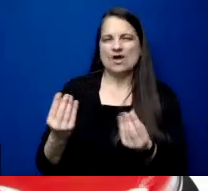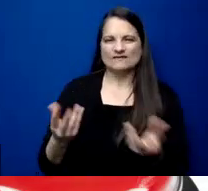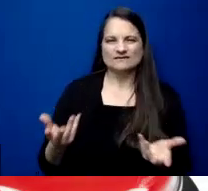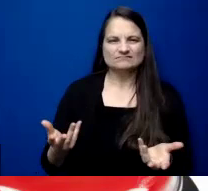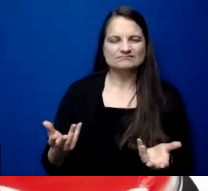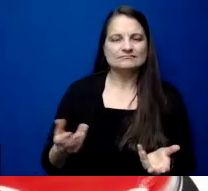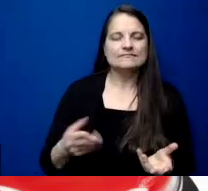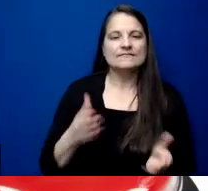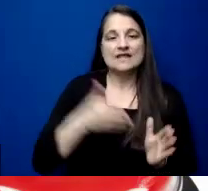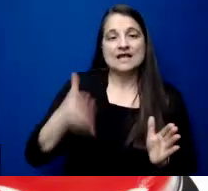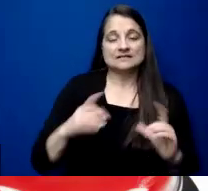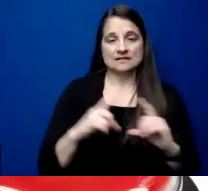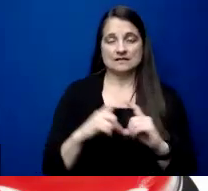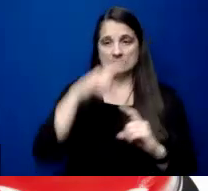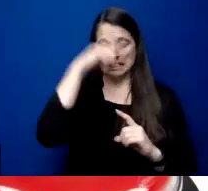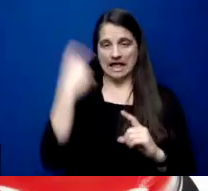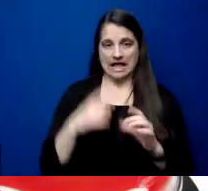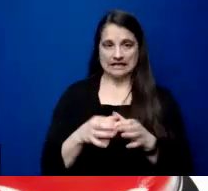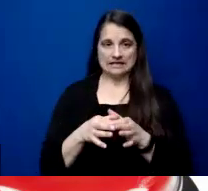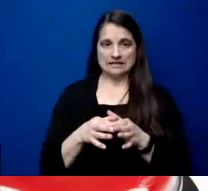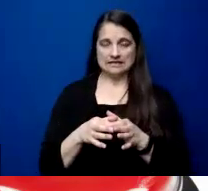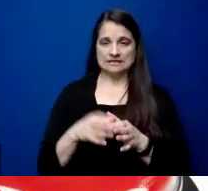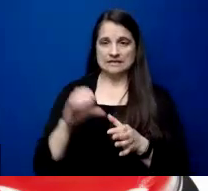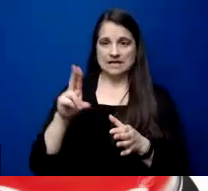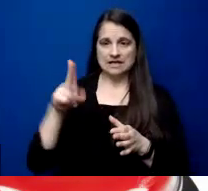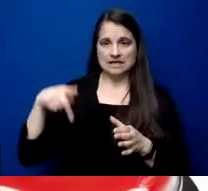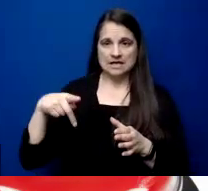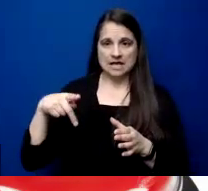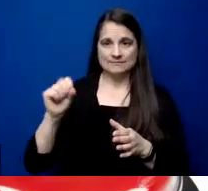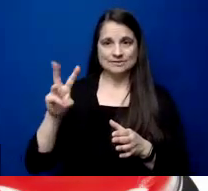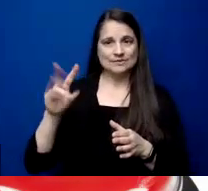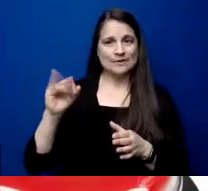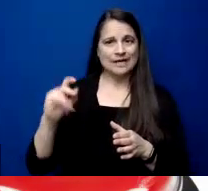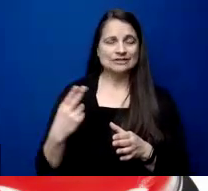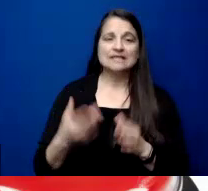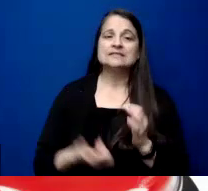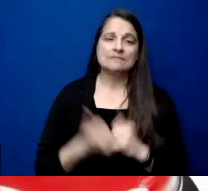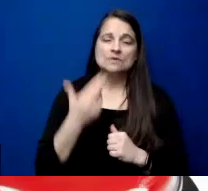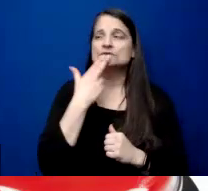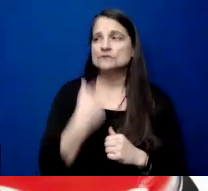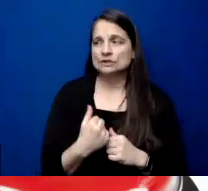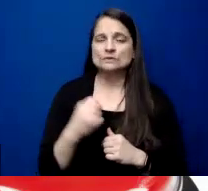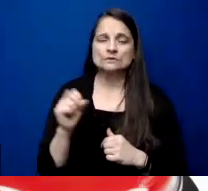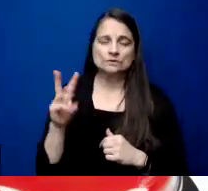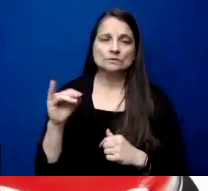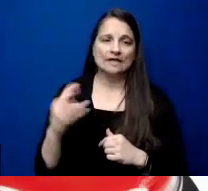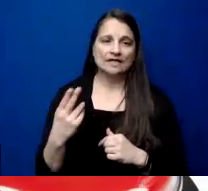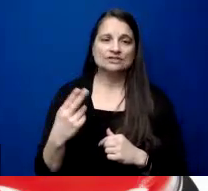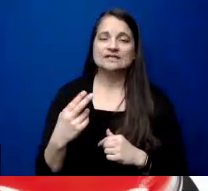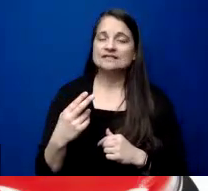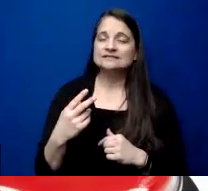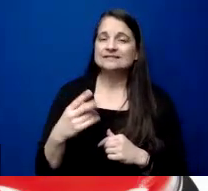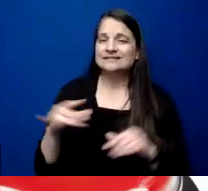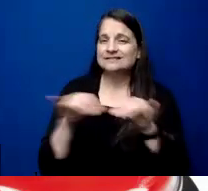that is a tiny cup switch. This is the cutest switch we have in our inventory. It's about the size of a